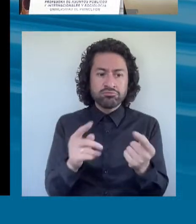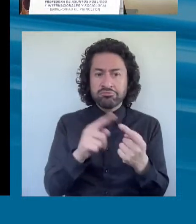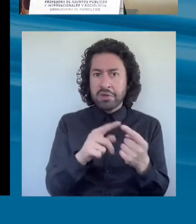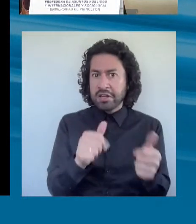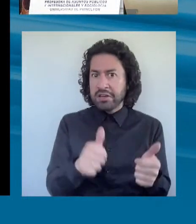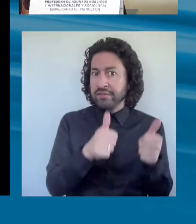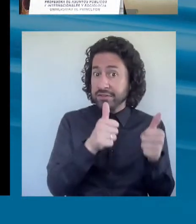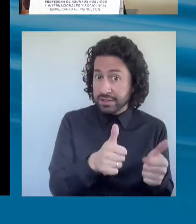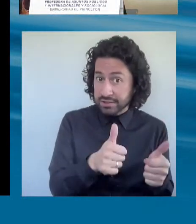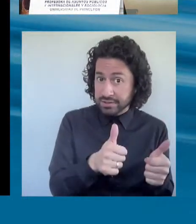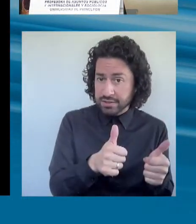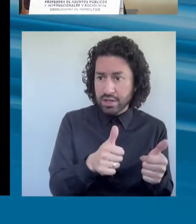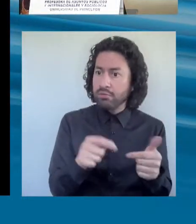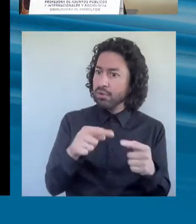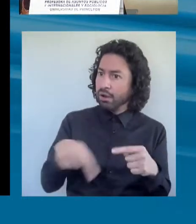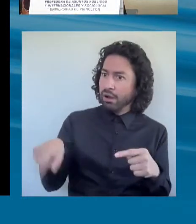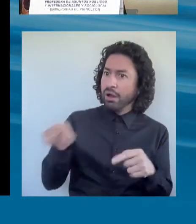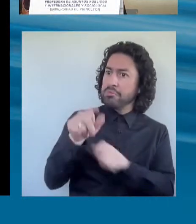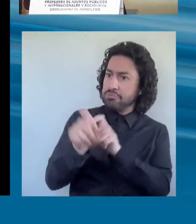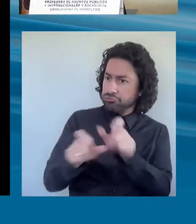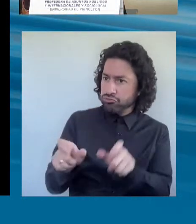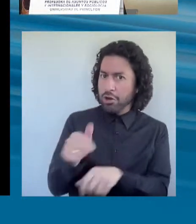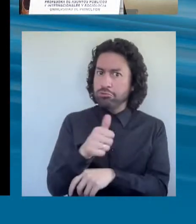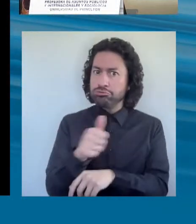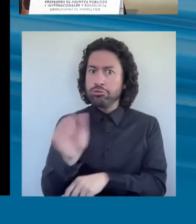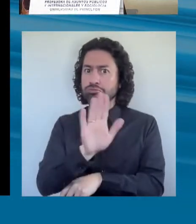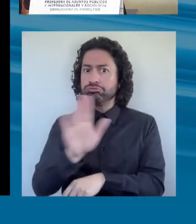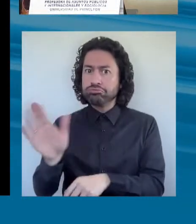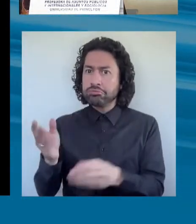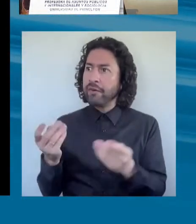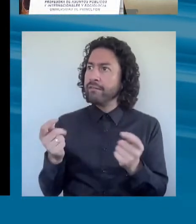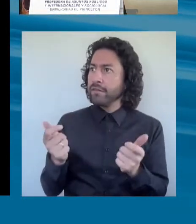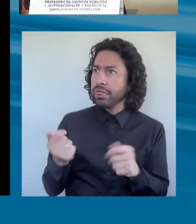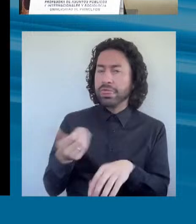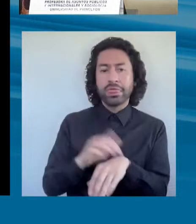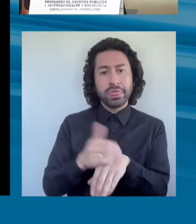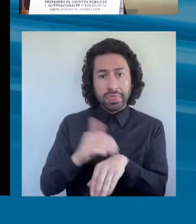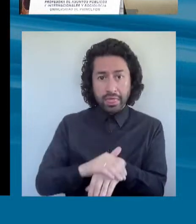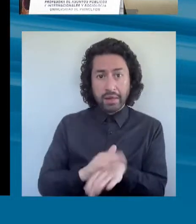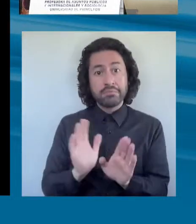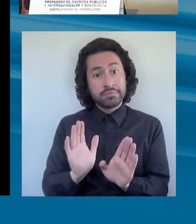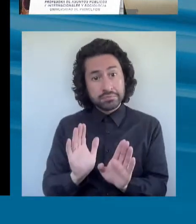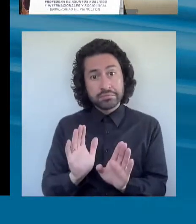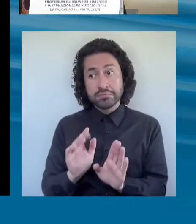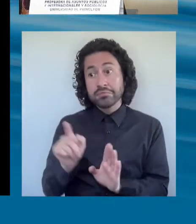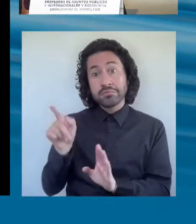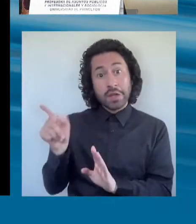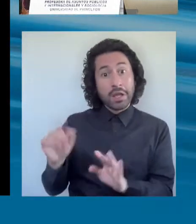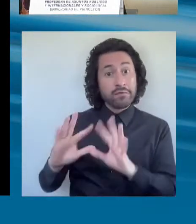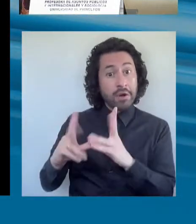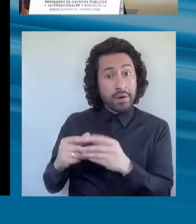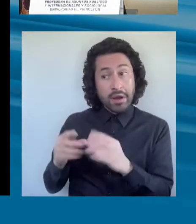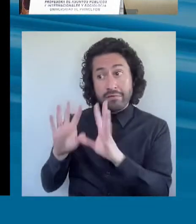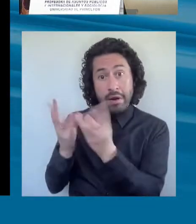efficiency when we use the talents of everyone in our society, irrespective of whether they come from wealthy or